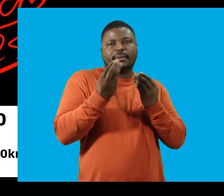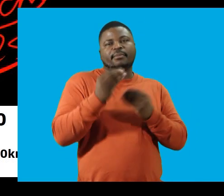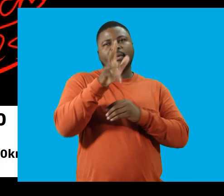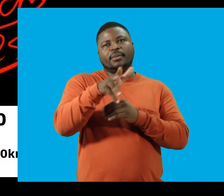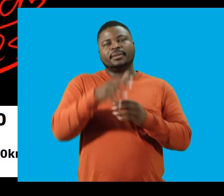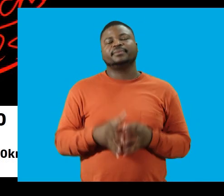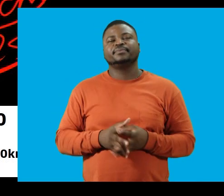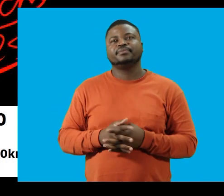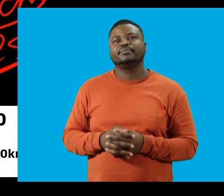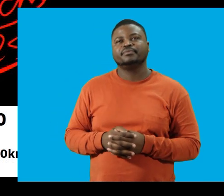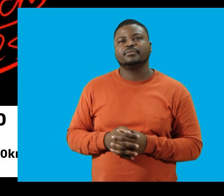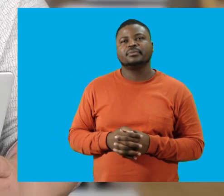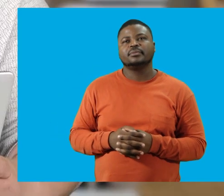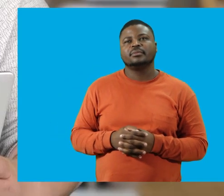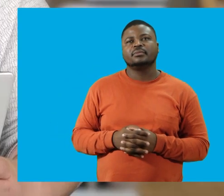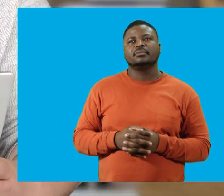is how you will do that.